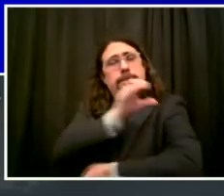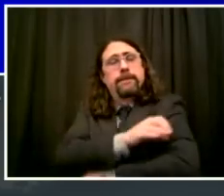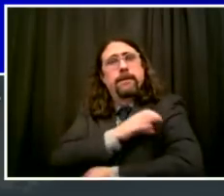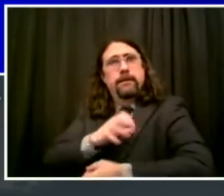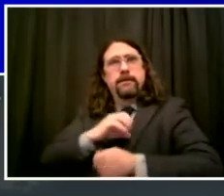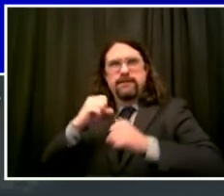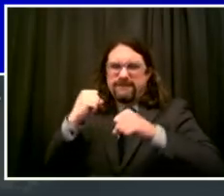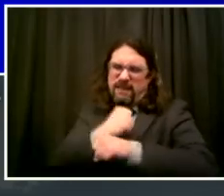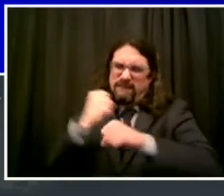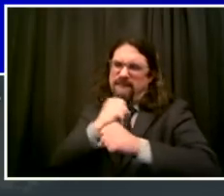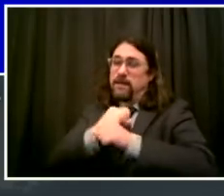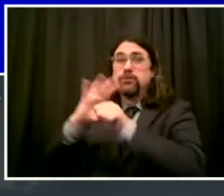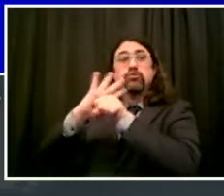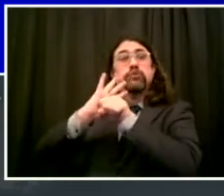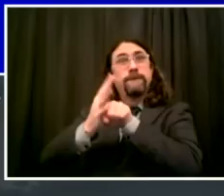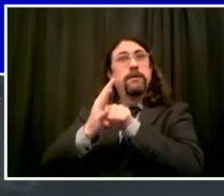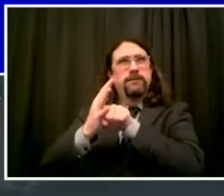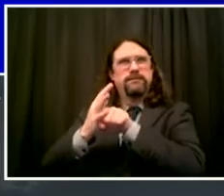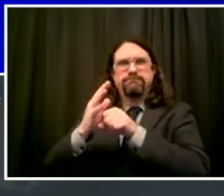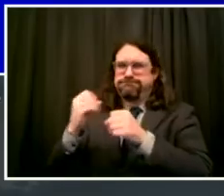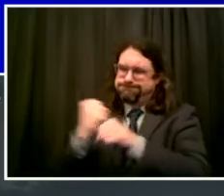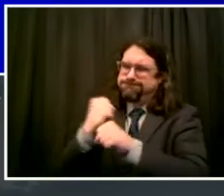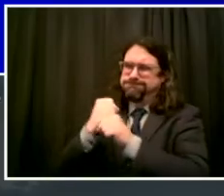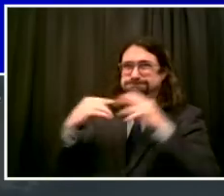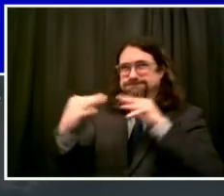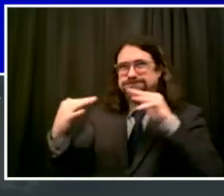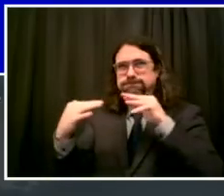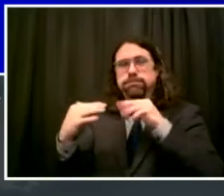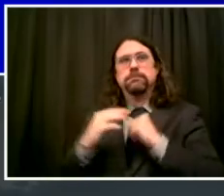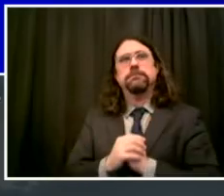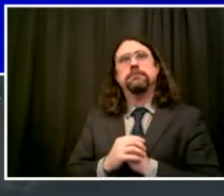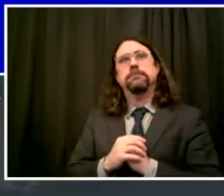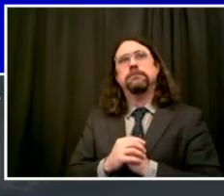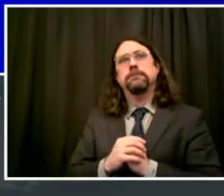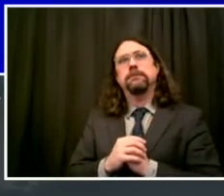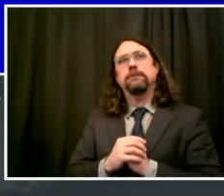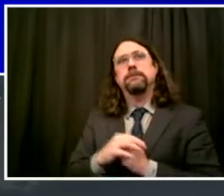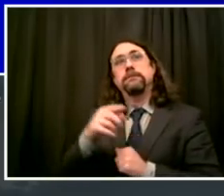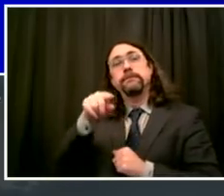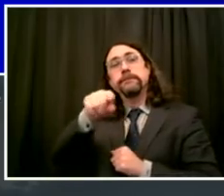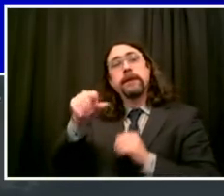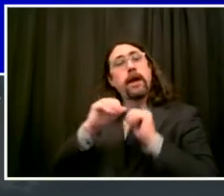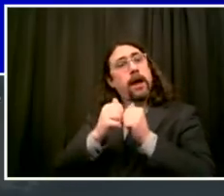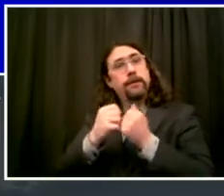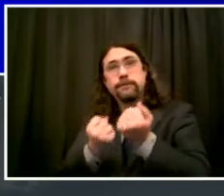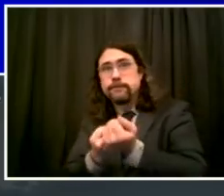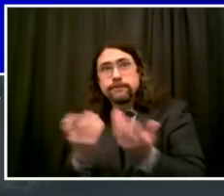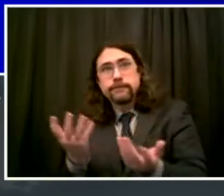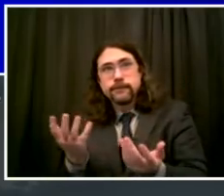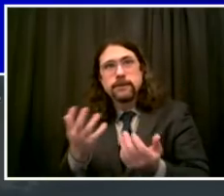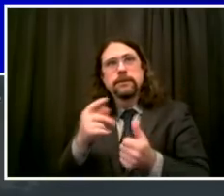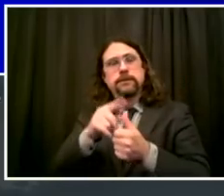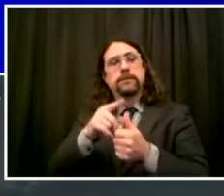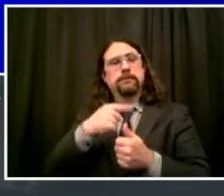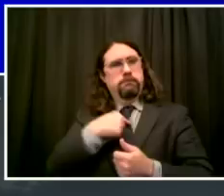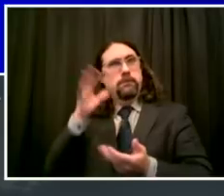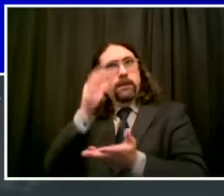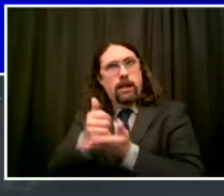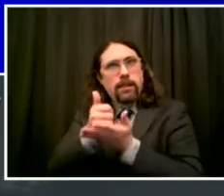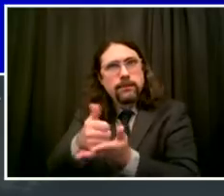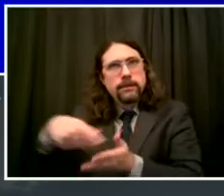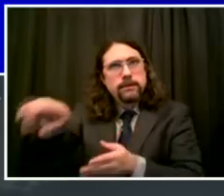them right now more deeply into things like telemedicine and the test and trace initiative, and leave them in stronger shape for the future as